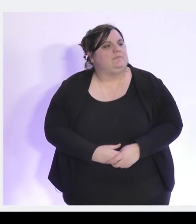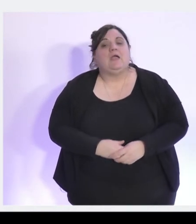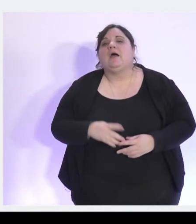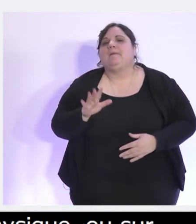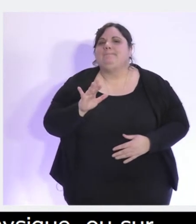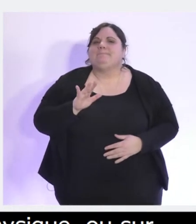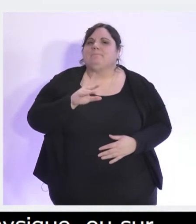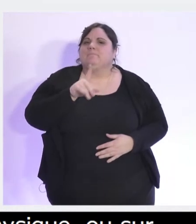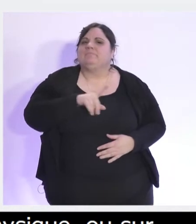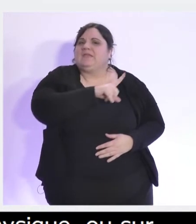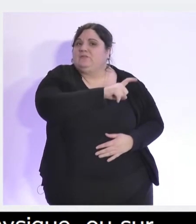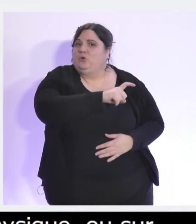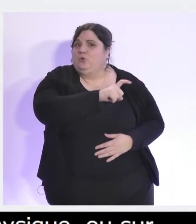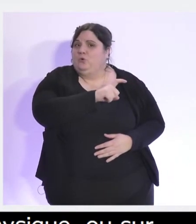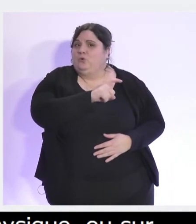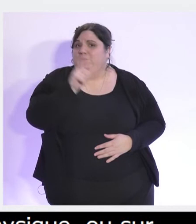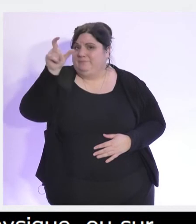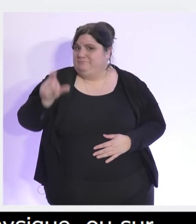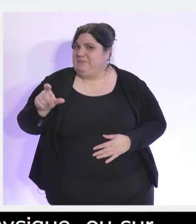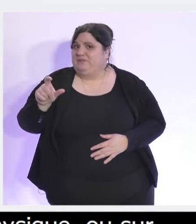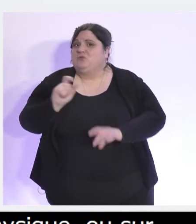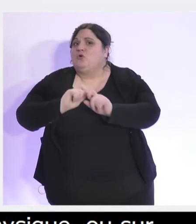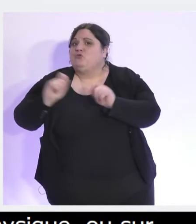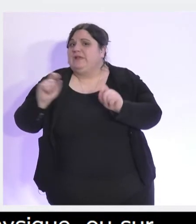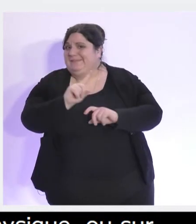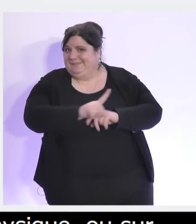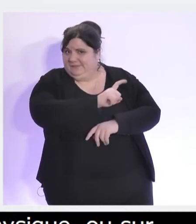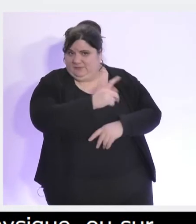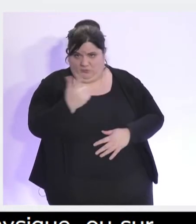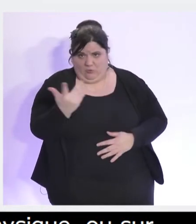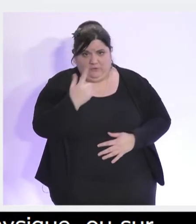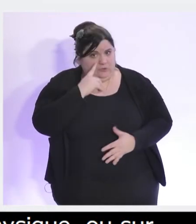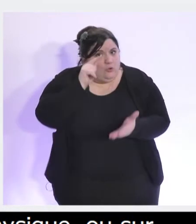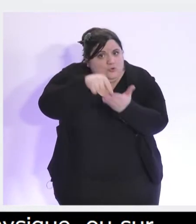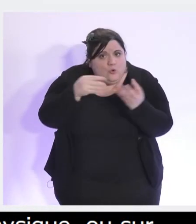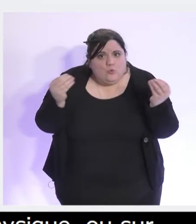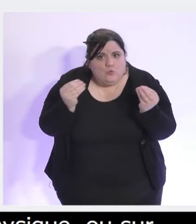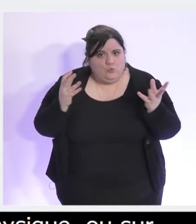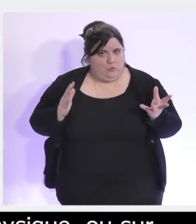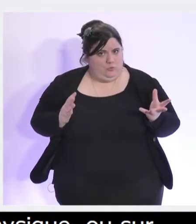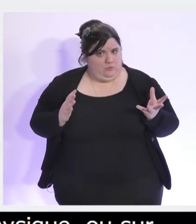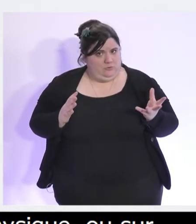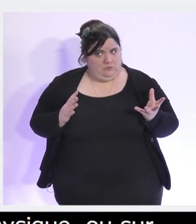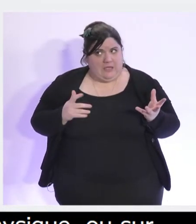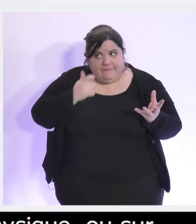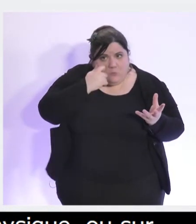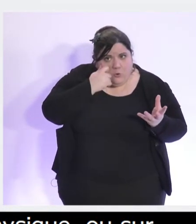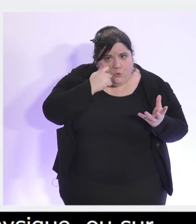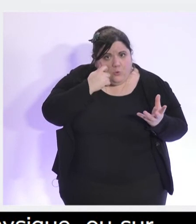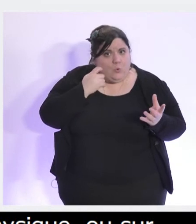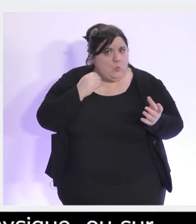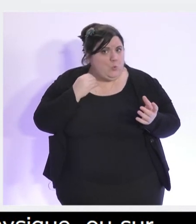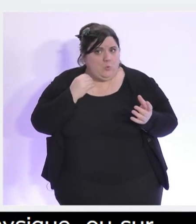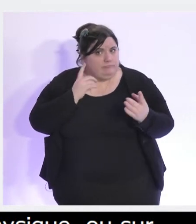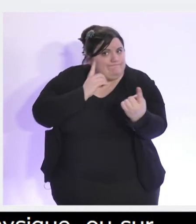Non, la question. The question from the journalist was also where this will be. Where will it be? In a